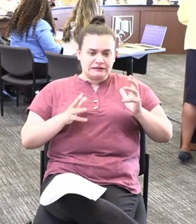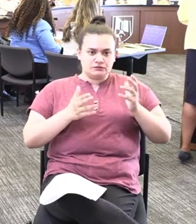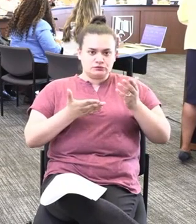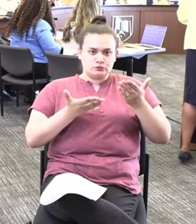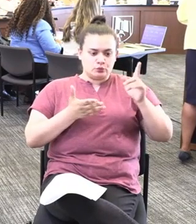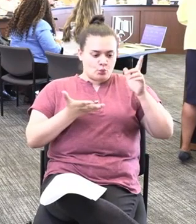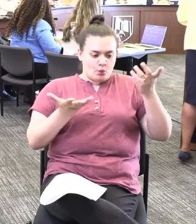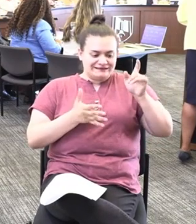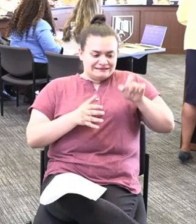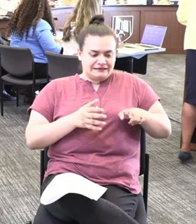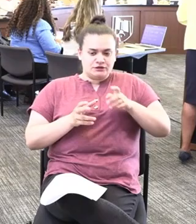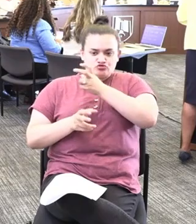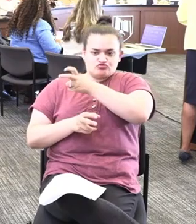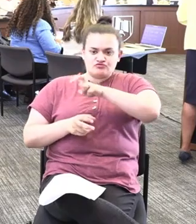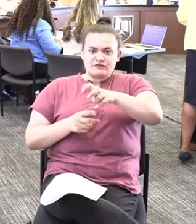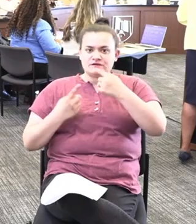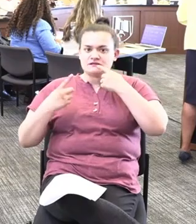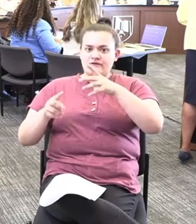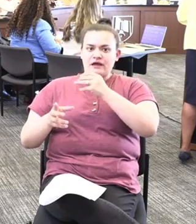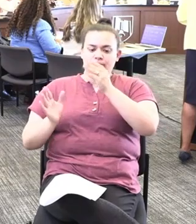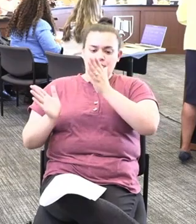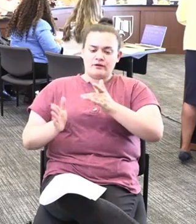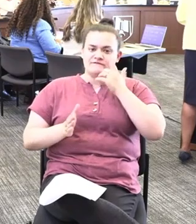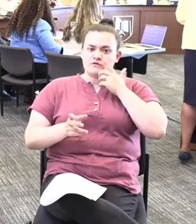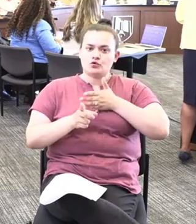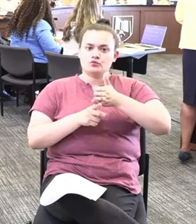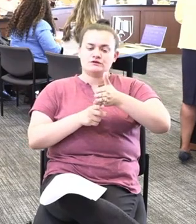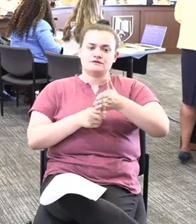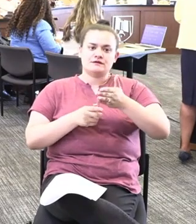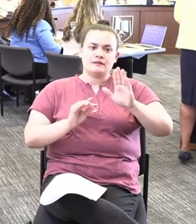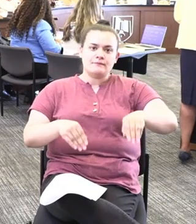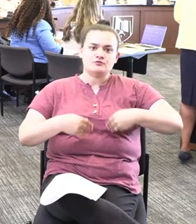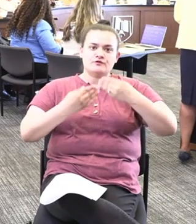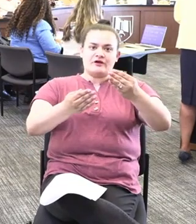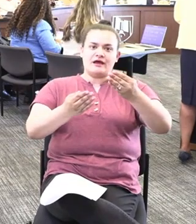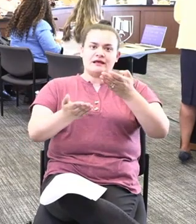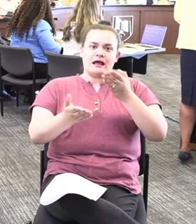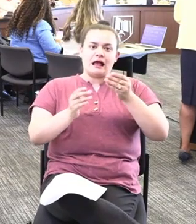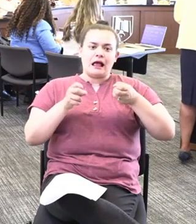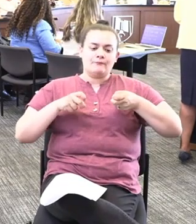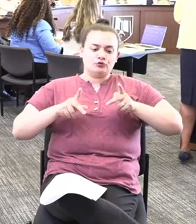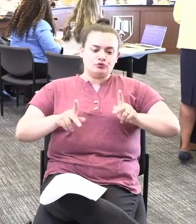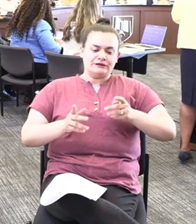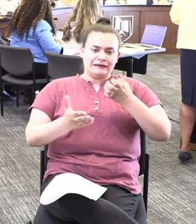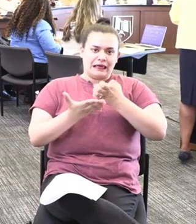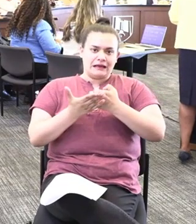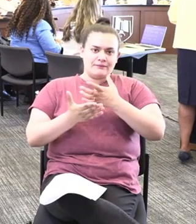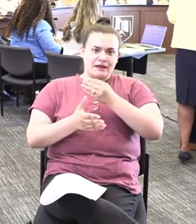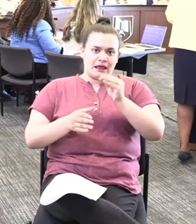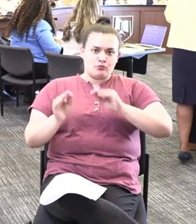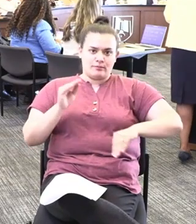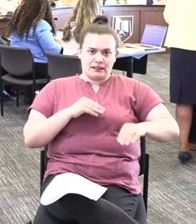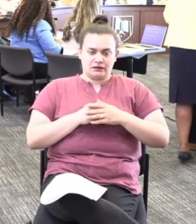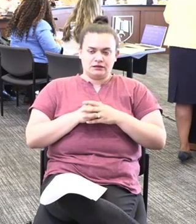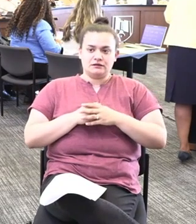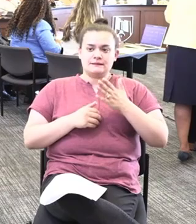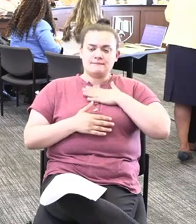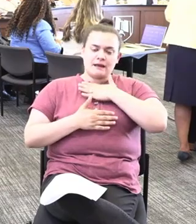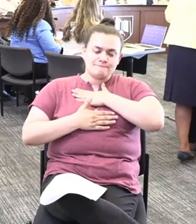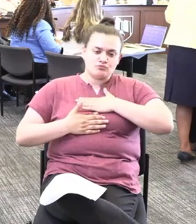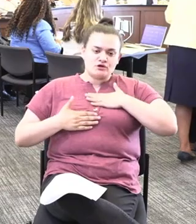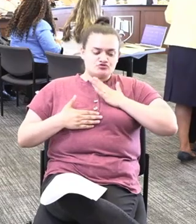successfully, and prepare for careers that provide economic opportunity and mobility. So it is now my pleasure